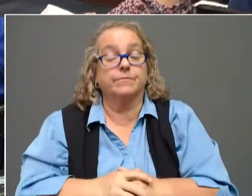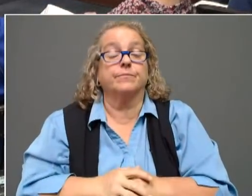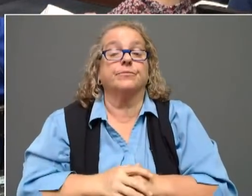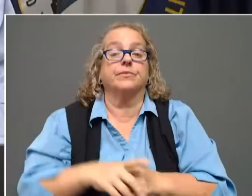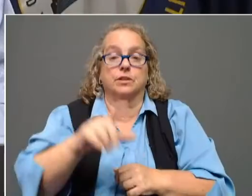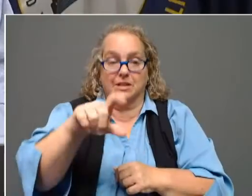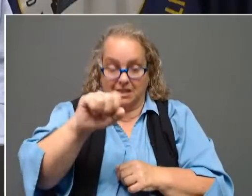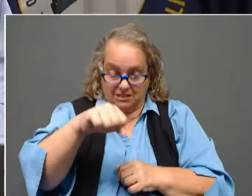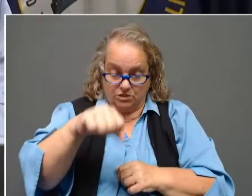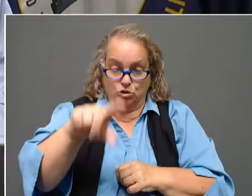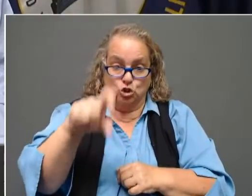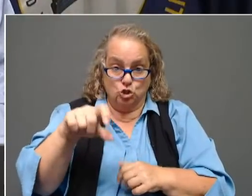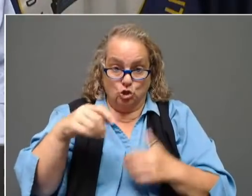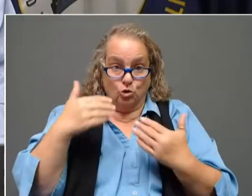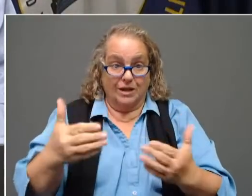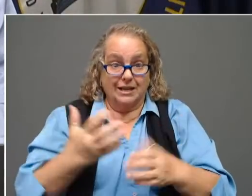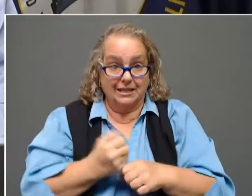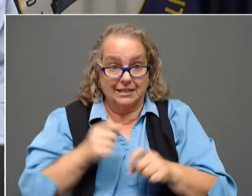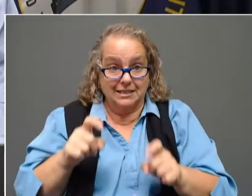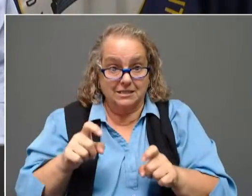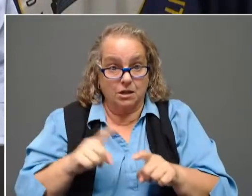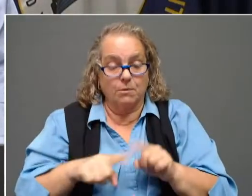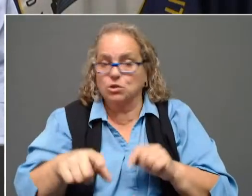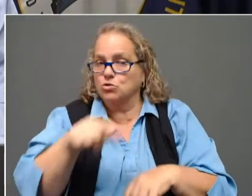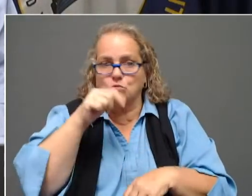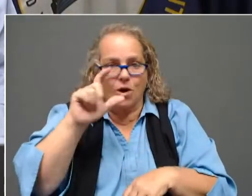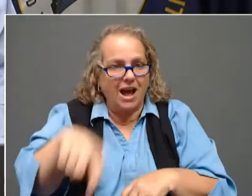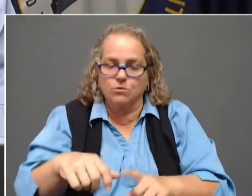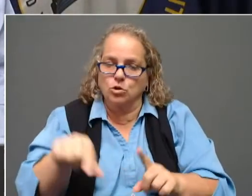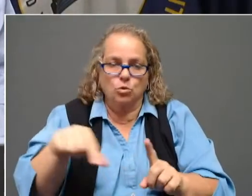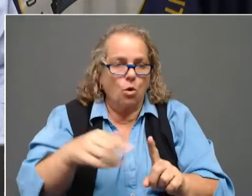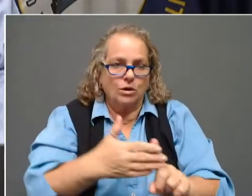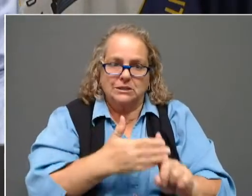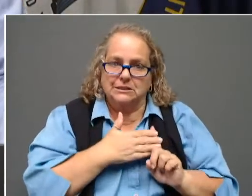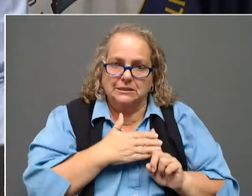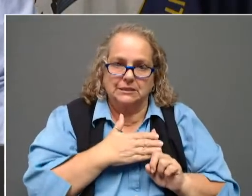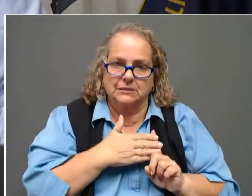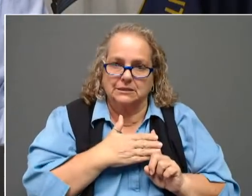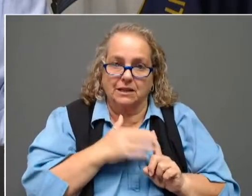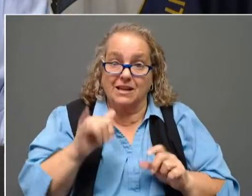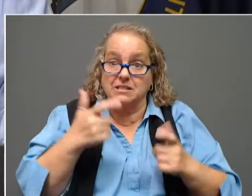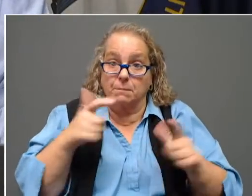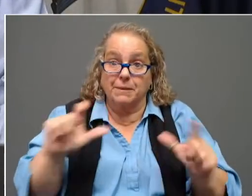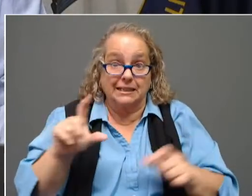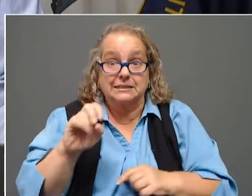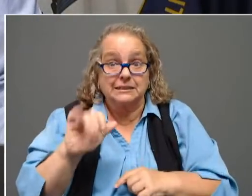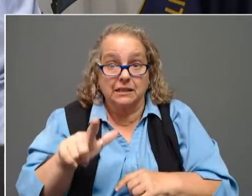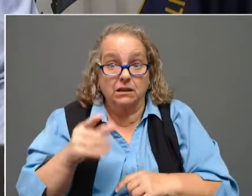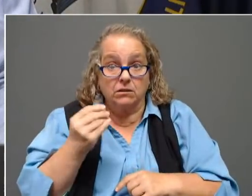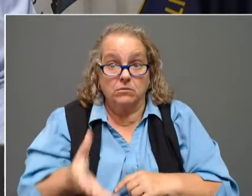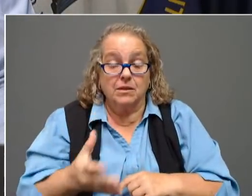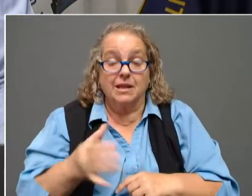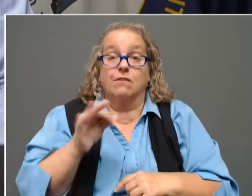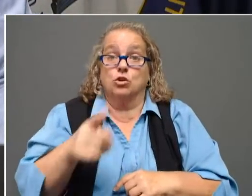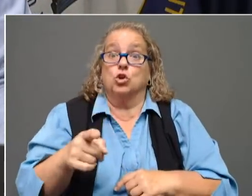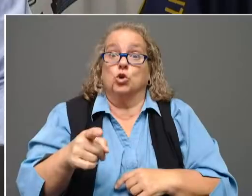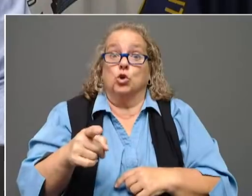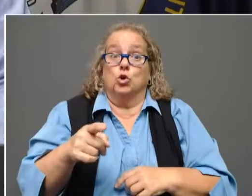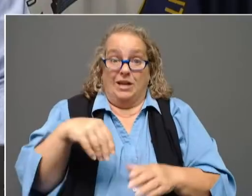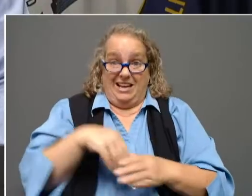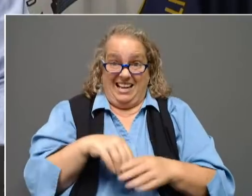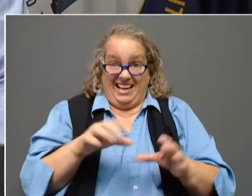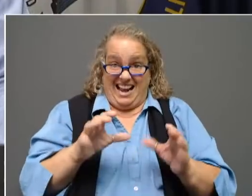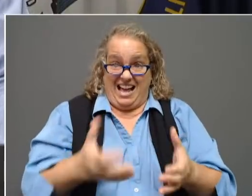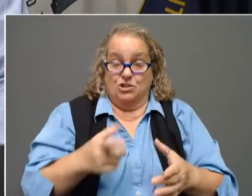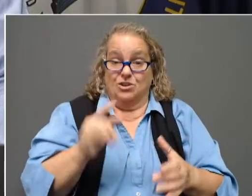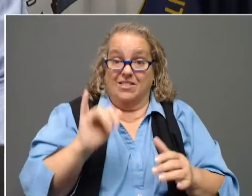talking about today, you don't have to quarantine. So this is a big deal. If you think about you're in that class or you're that teacher and